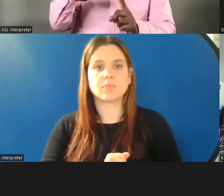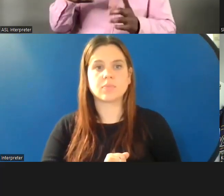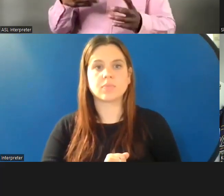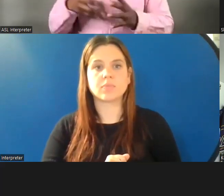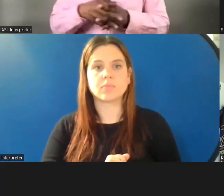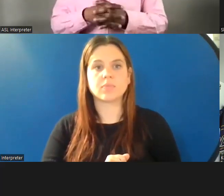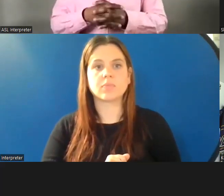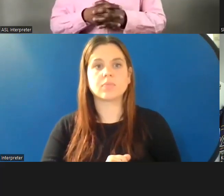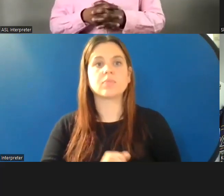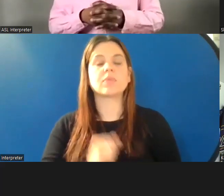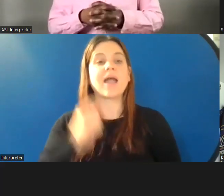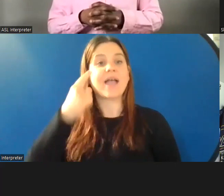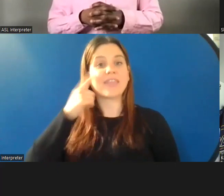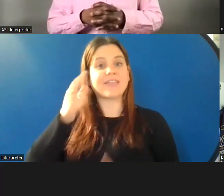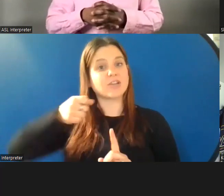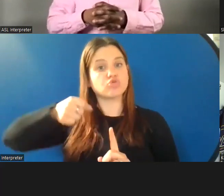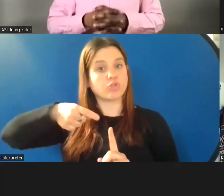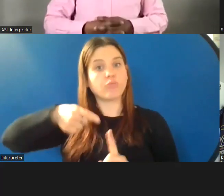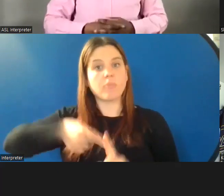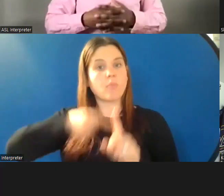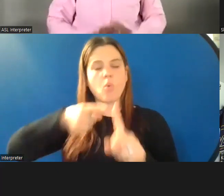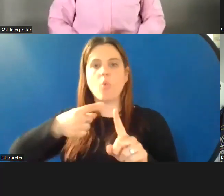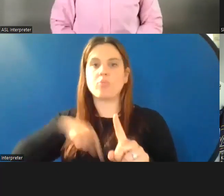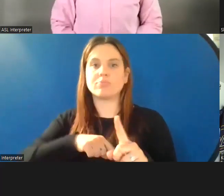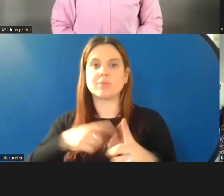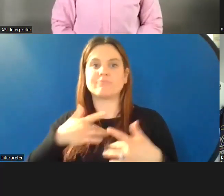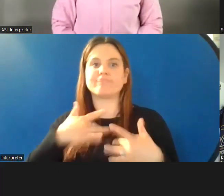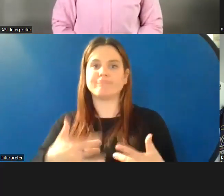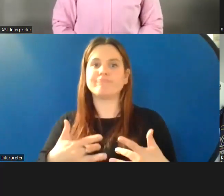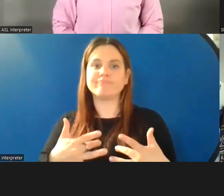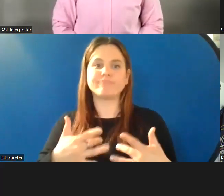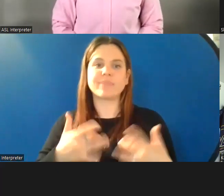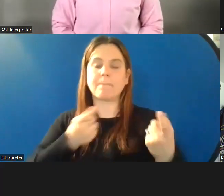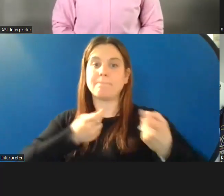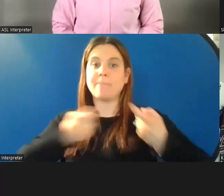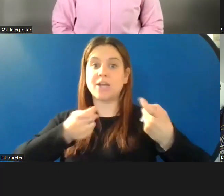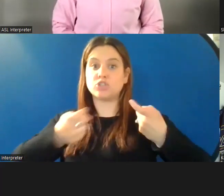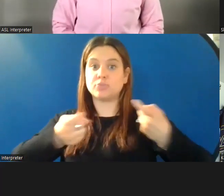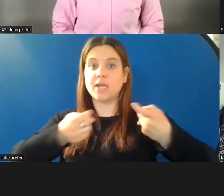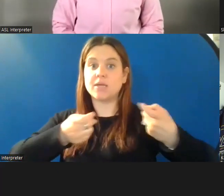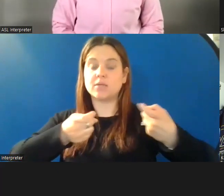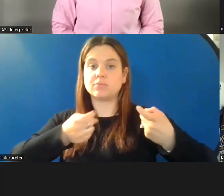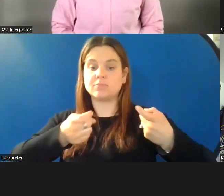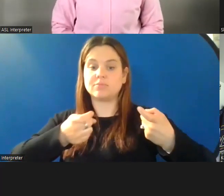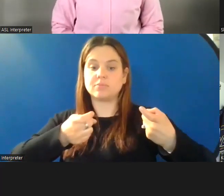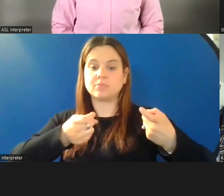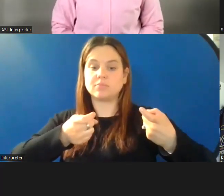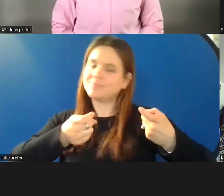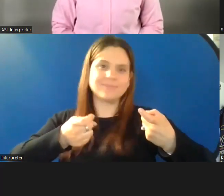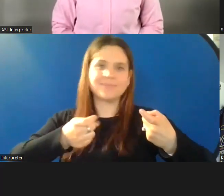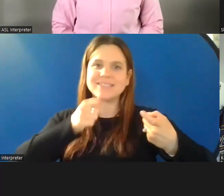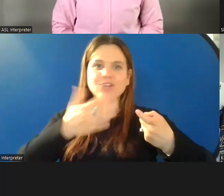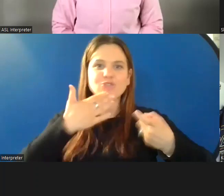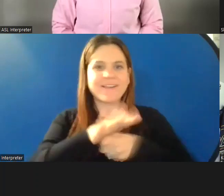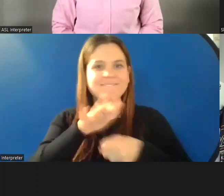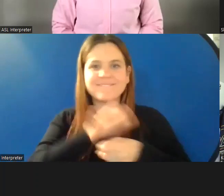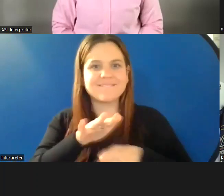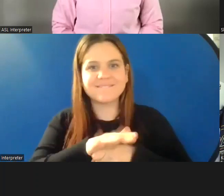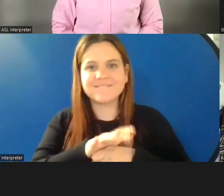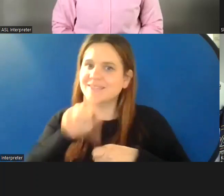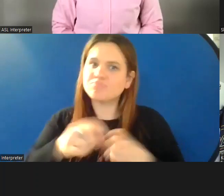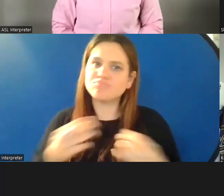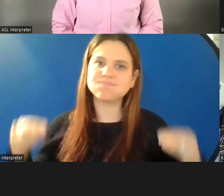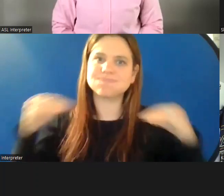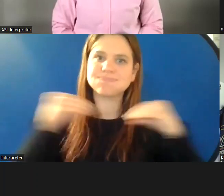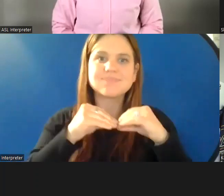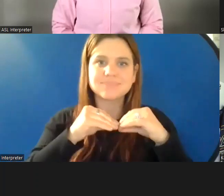at, you know, a lot of the management that's currently being done is not good enough. I know when